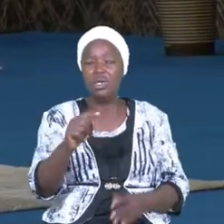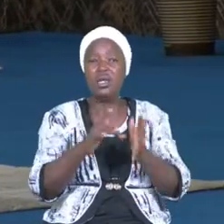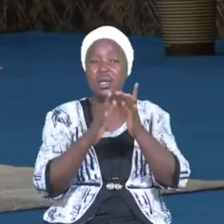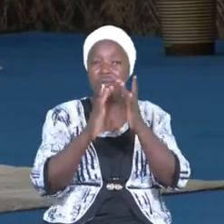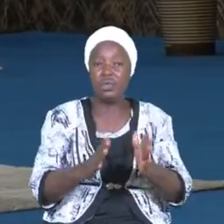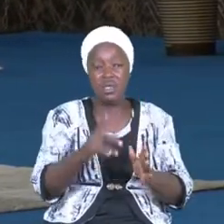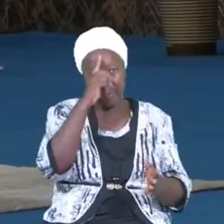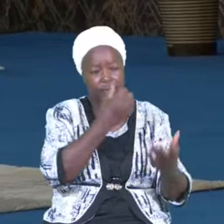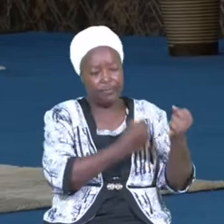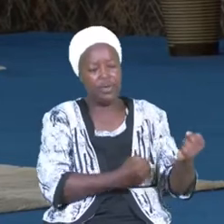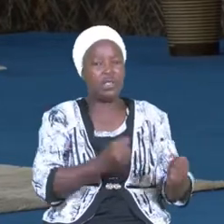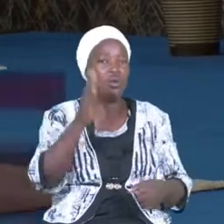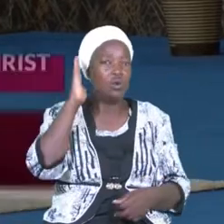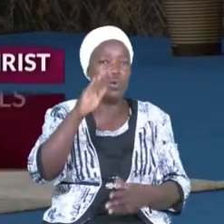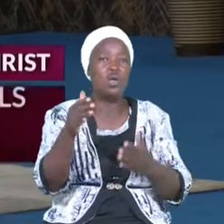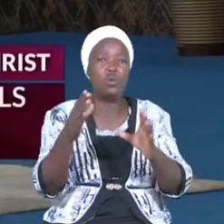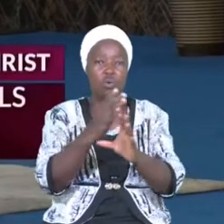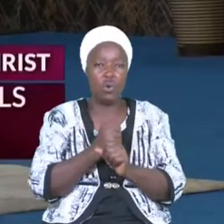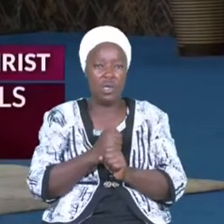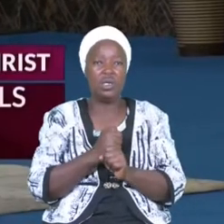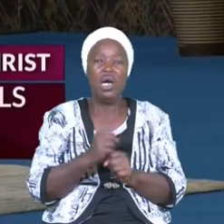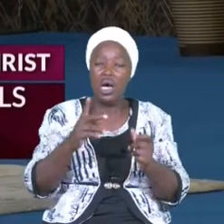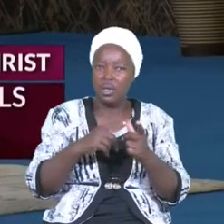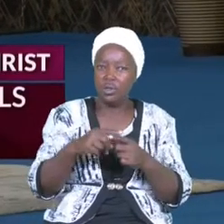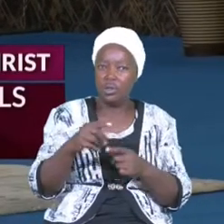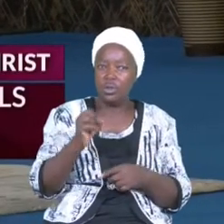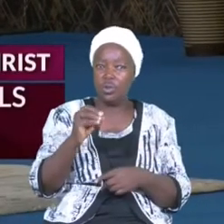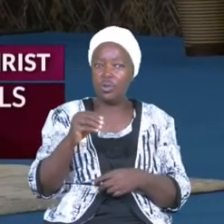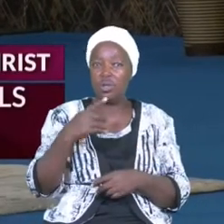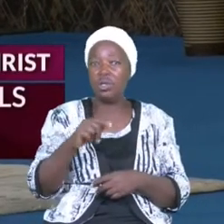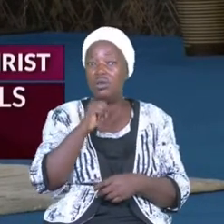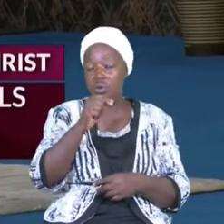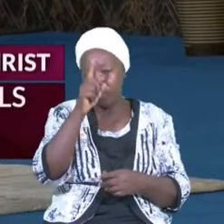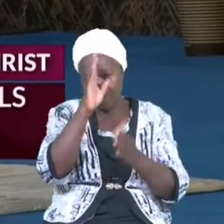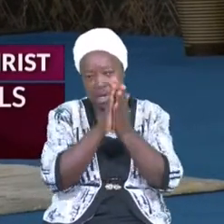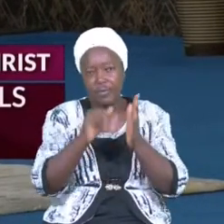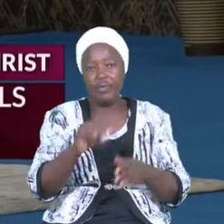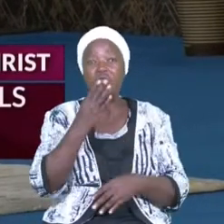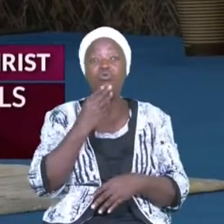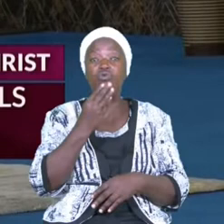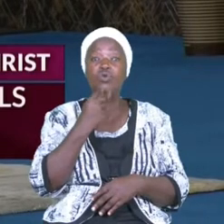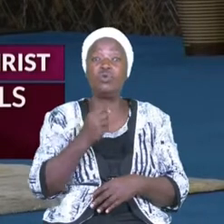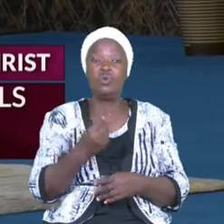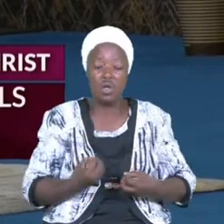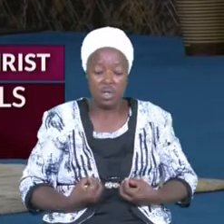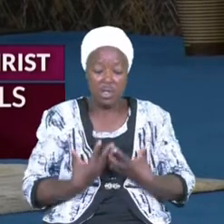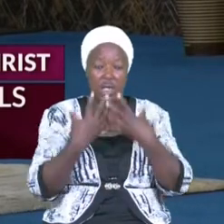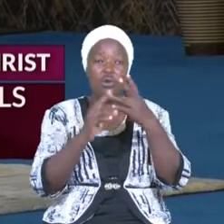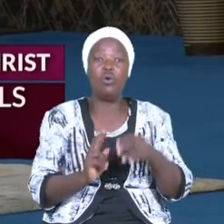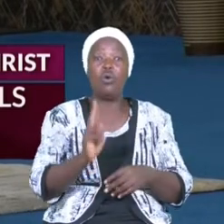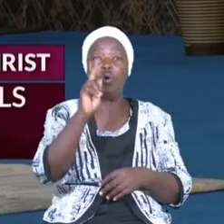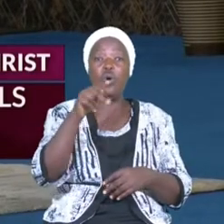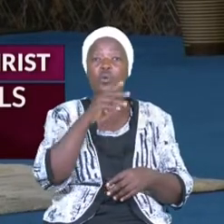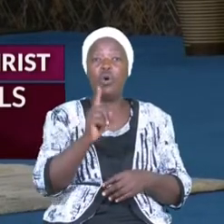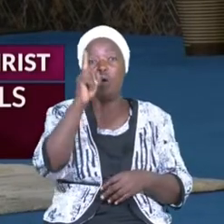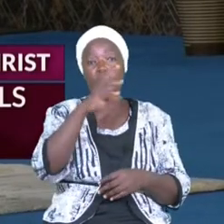will win. And so the unbelieving Jews stirred up the Gentiles and